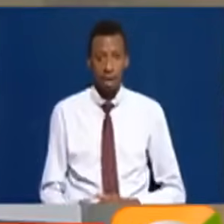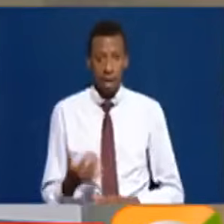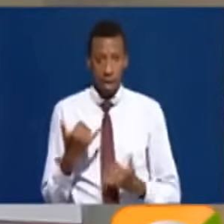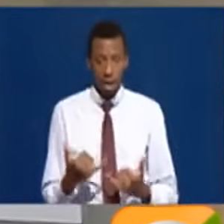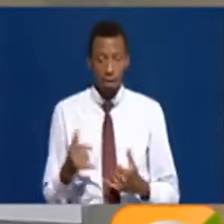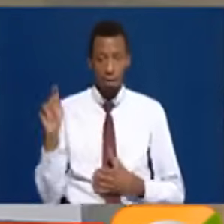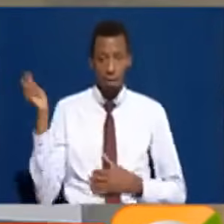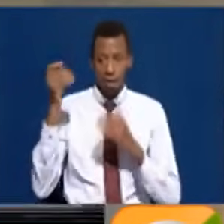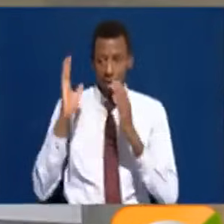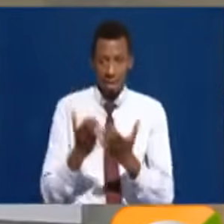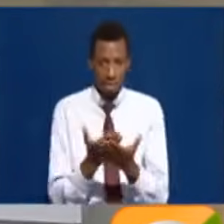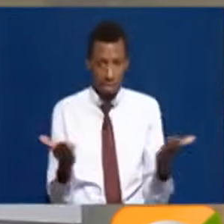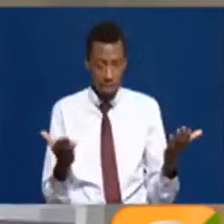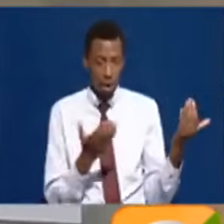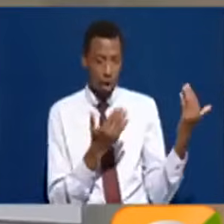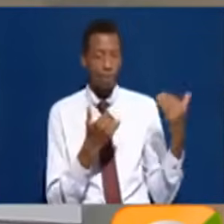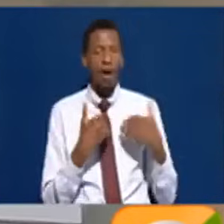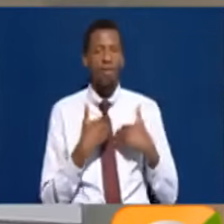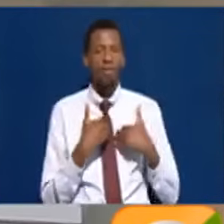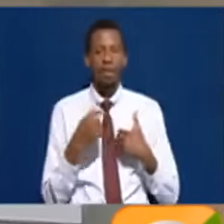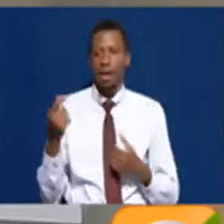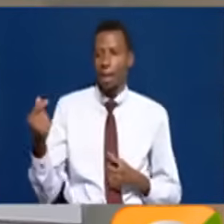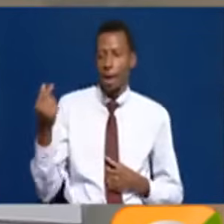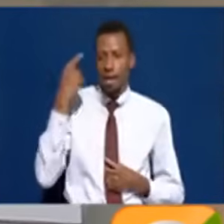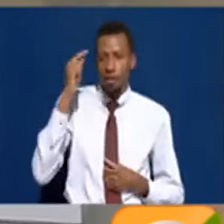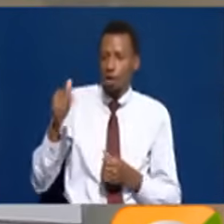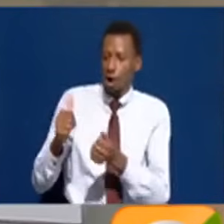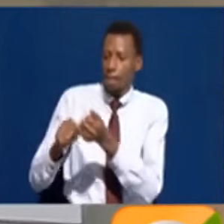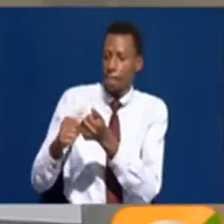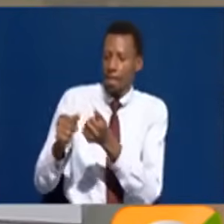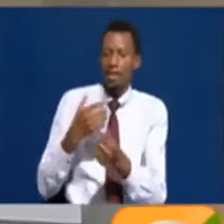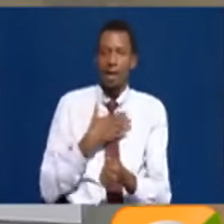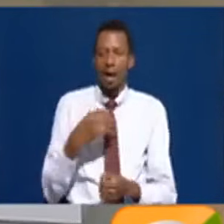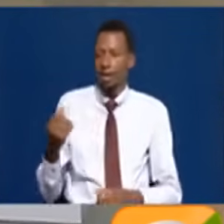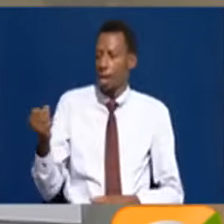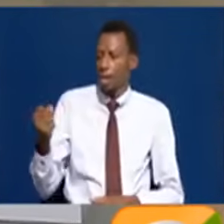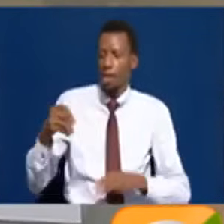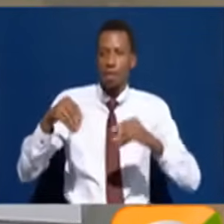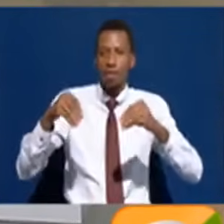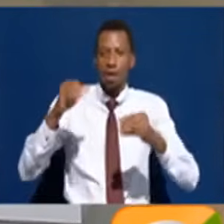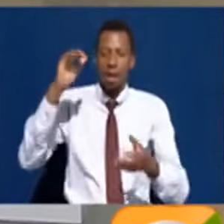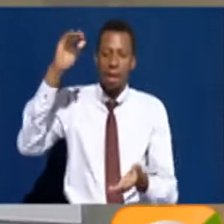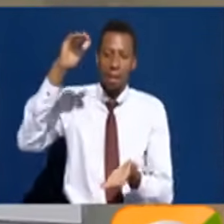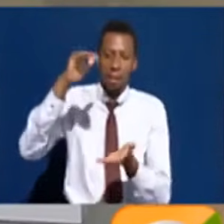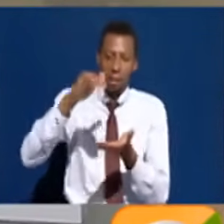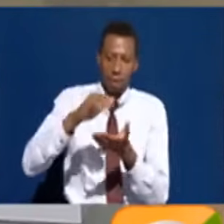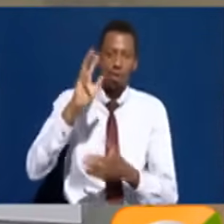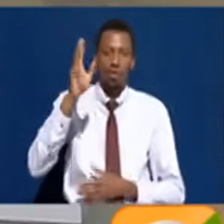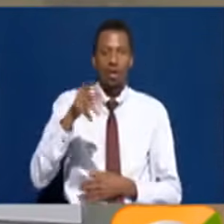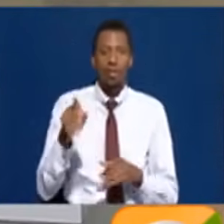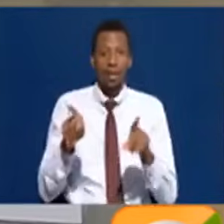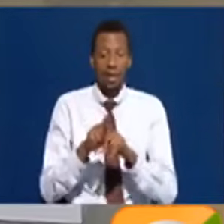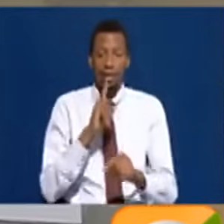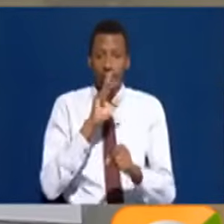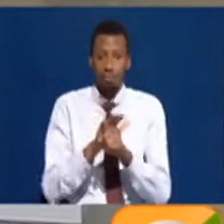Kenyans are hopeful that the prices of maize and maize flour will continue to come down. That is as promised by the